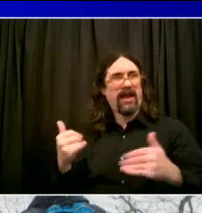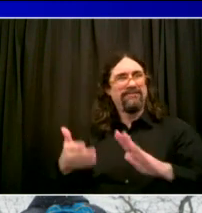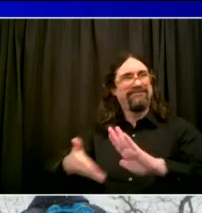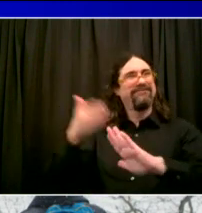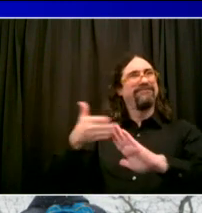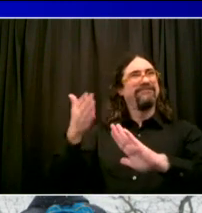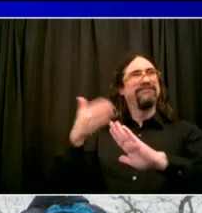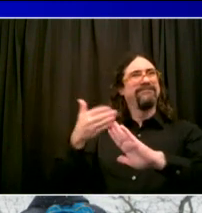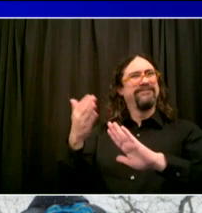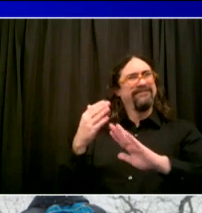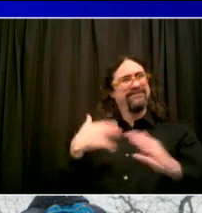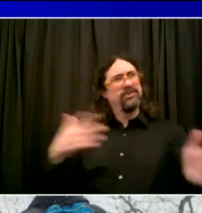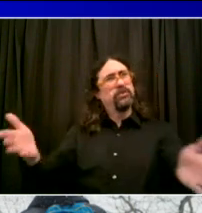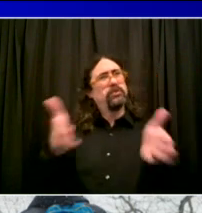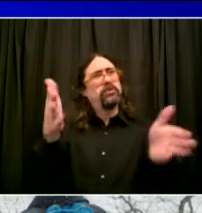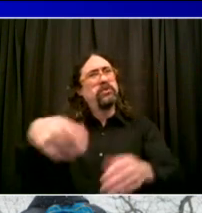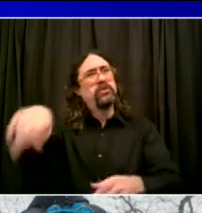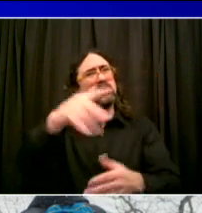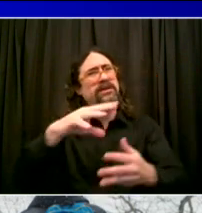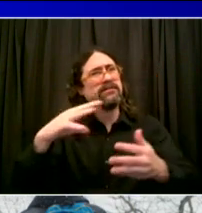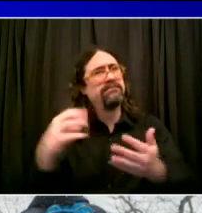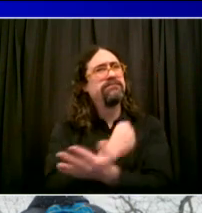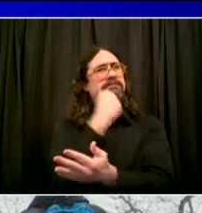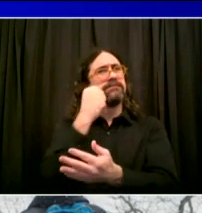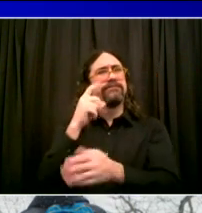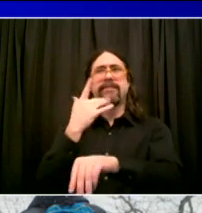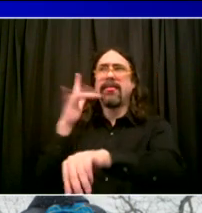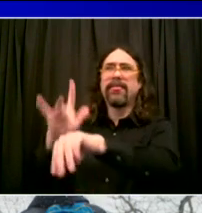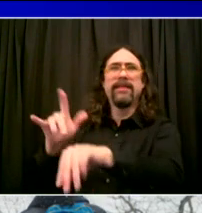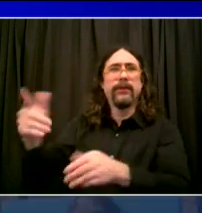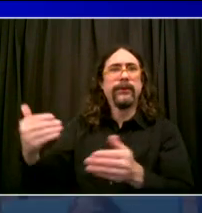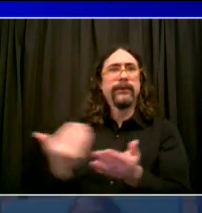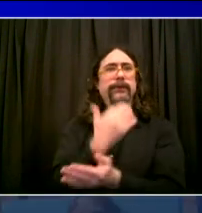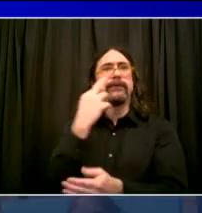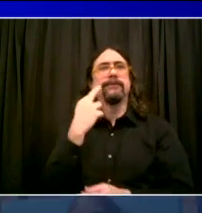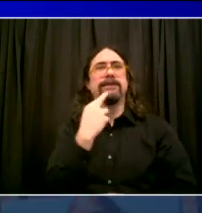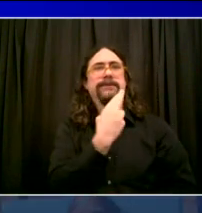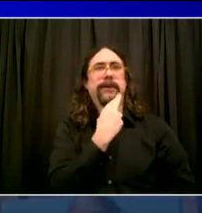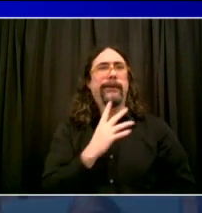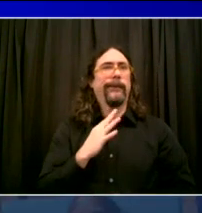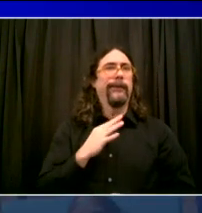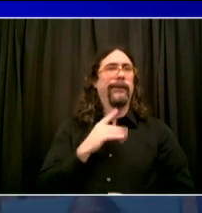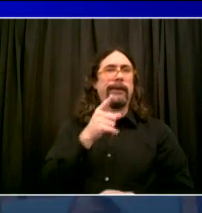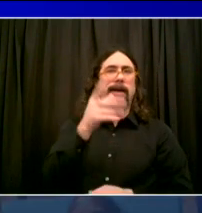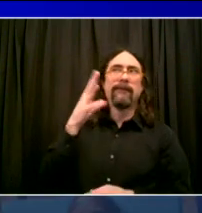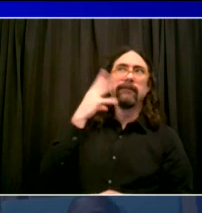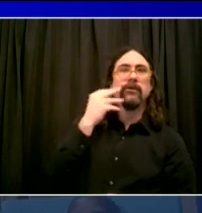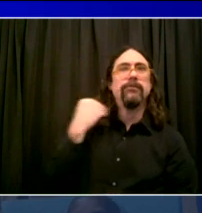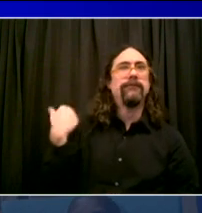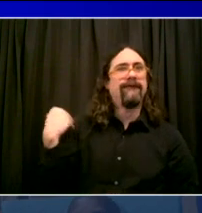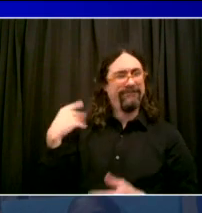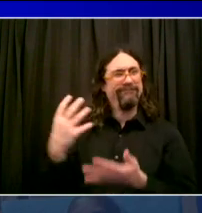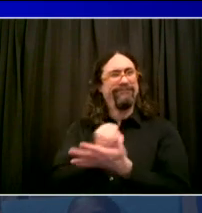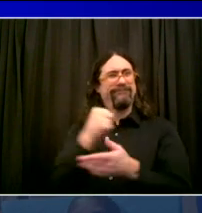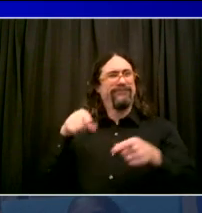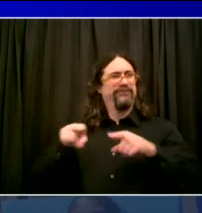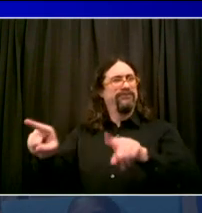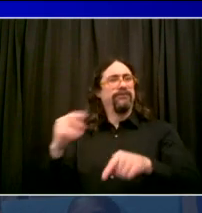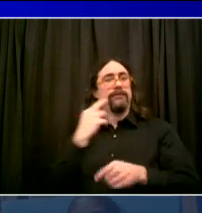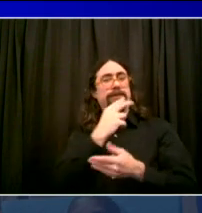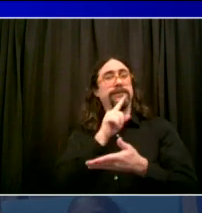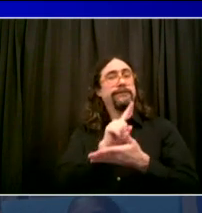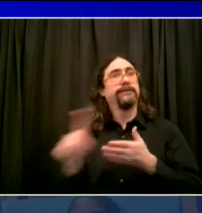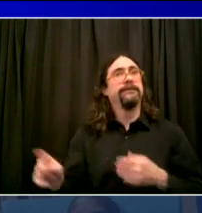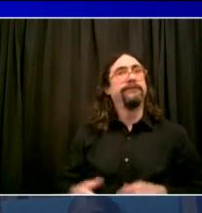and feed us all over New York City. And everything we do to help our small businesses, and we're going to be talking about this a lot in the coming